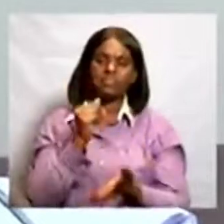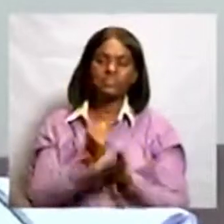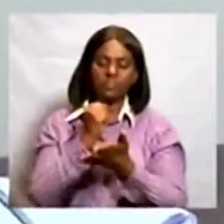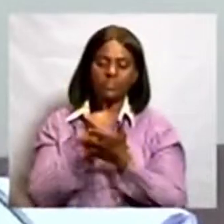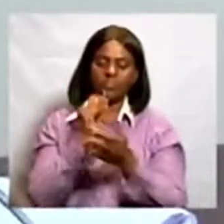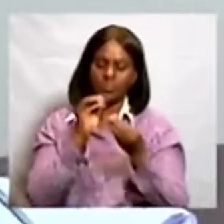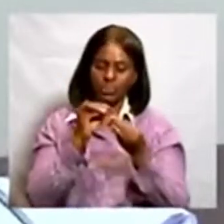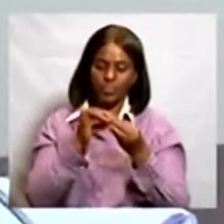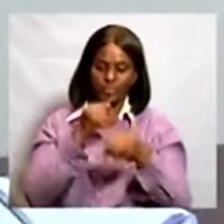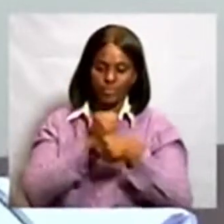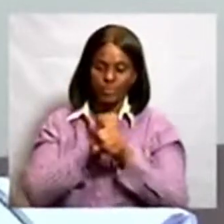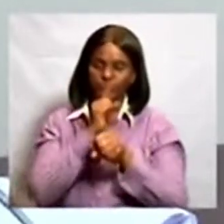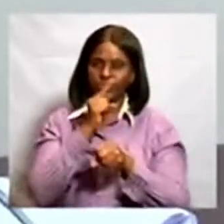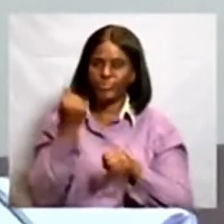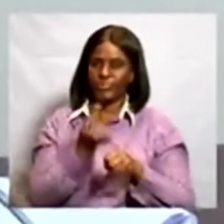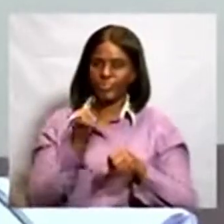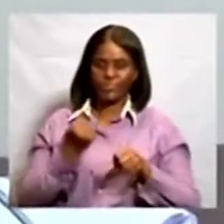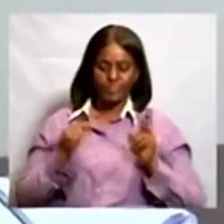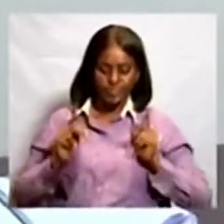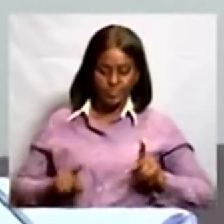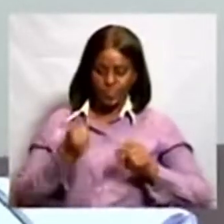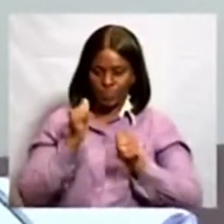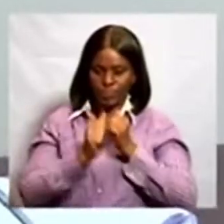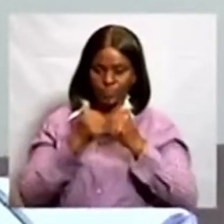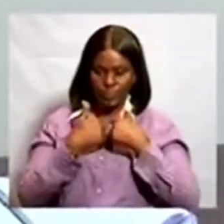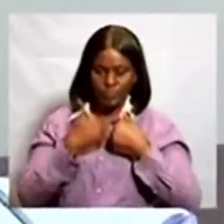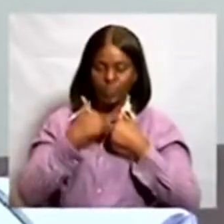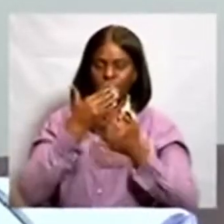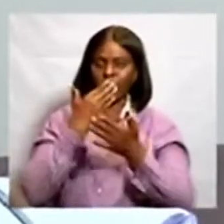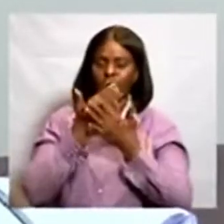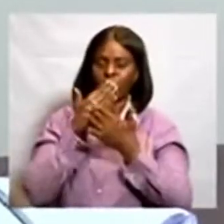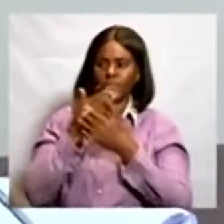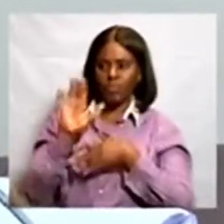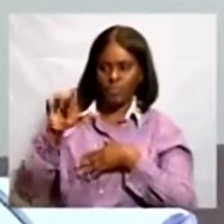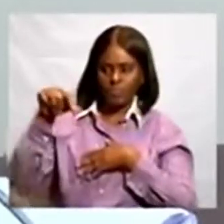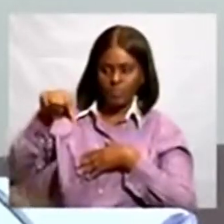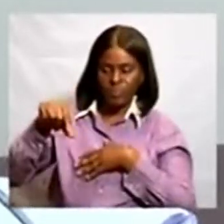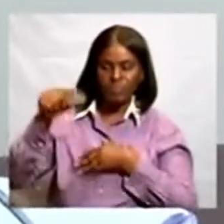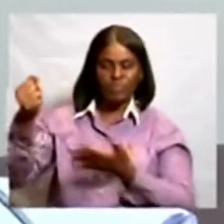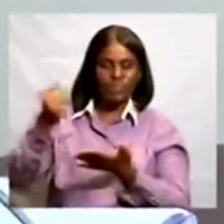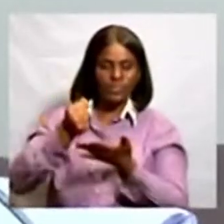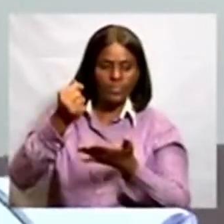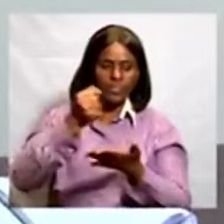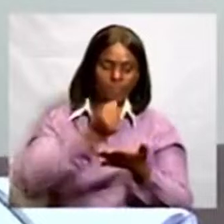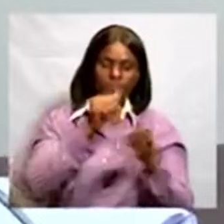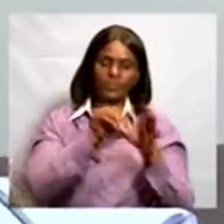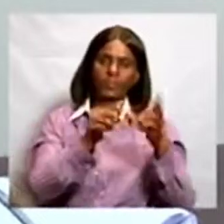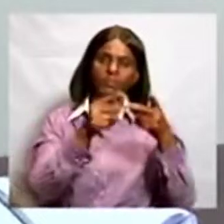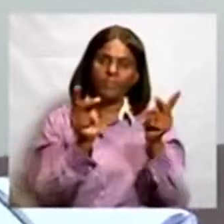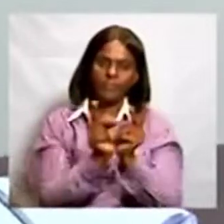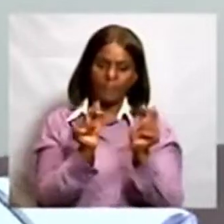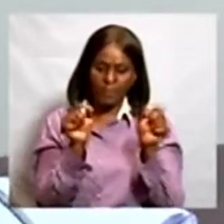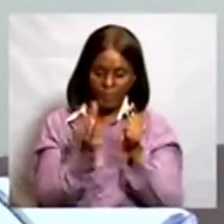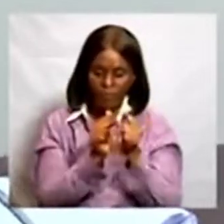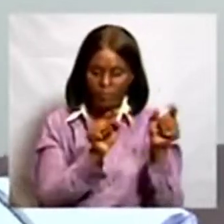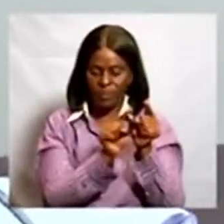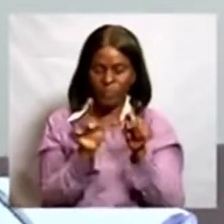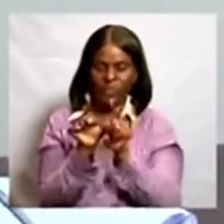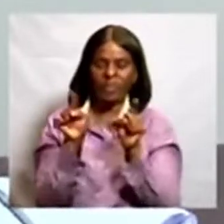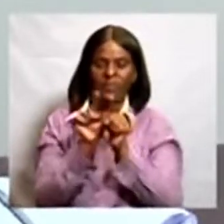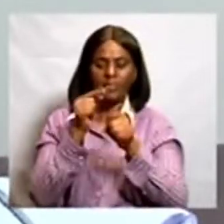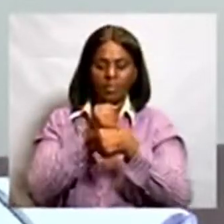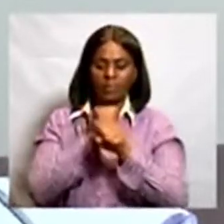ensuring that only persons that have the relevant qualifications are recruited in the positions, and also to ensure